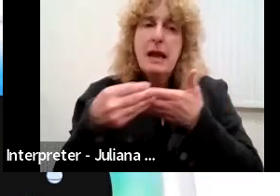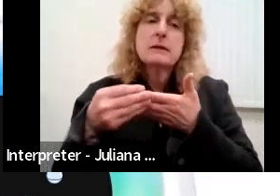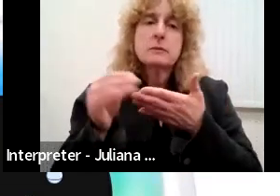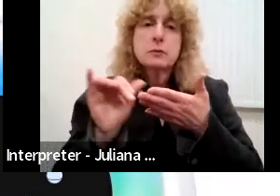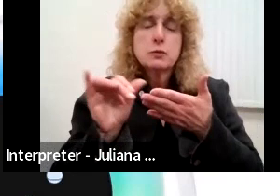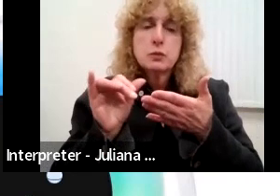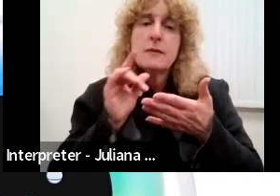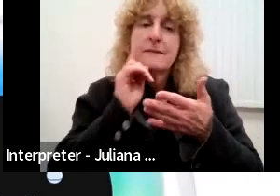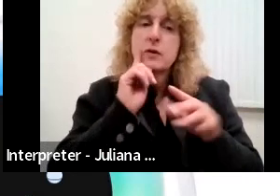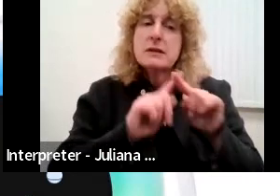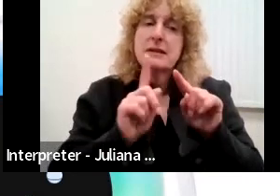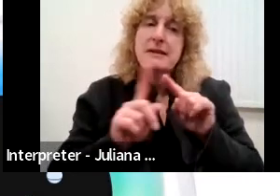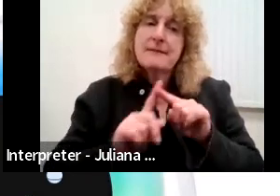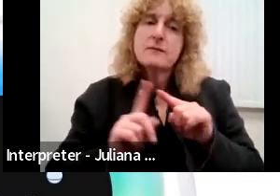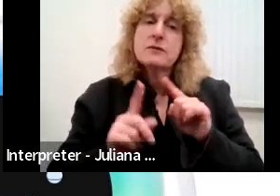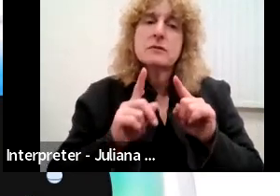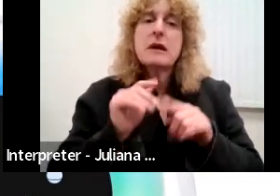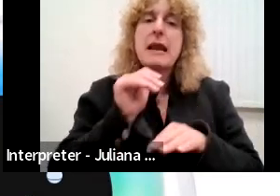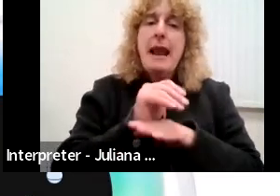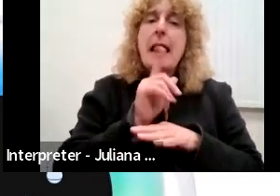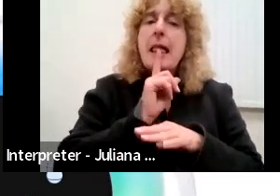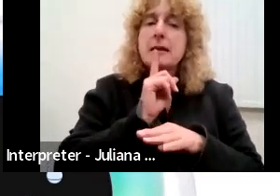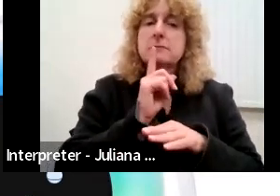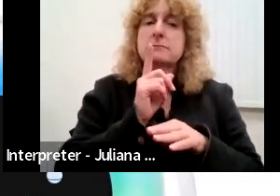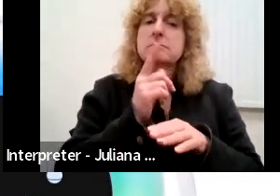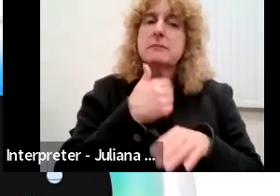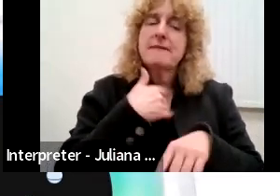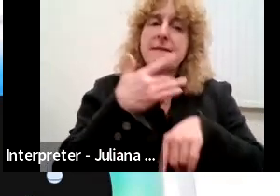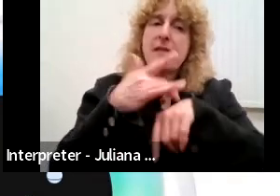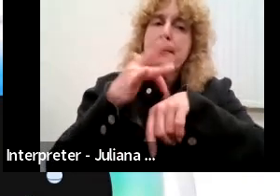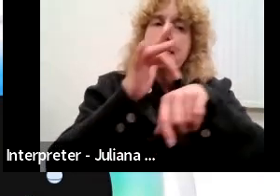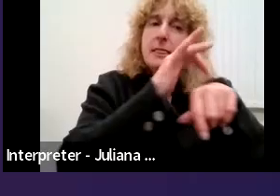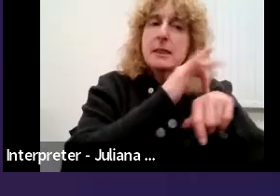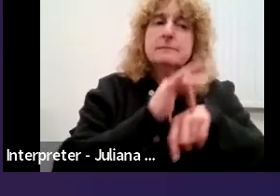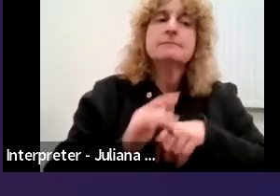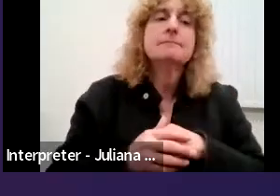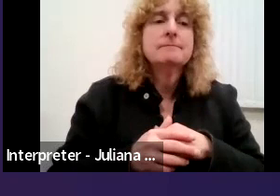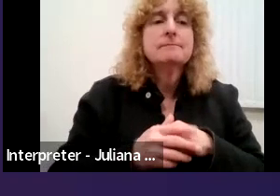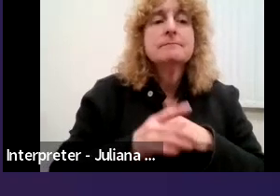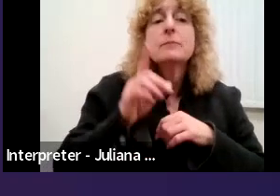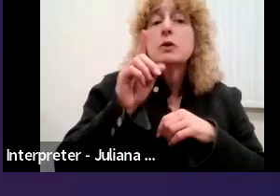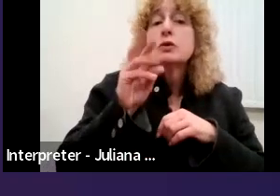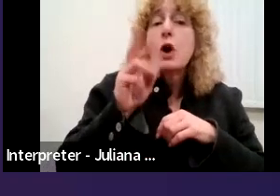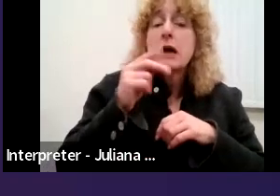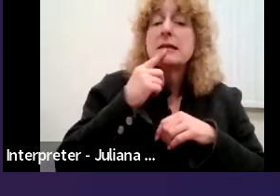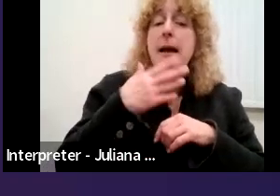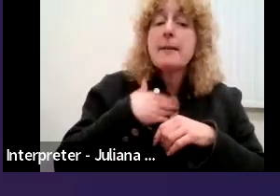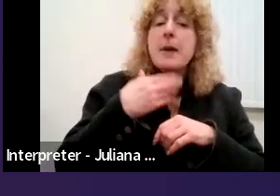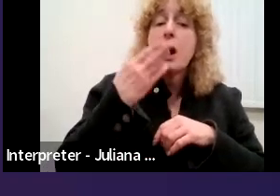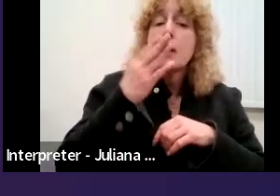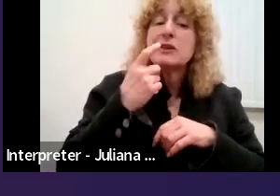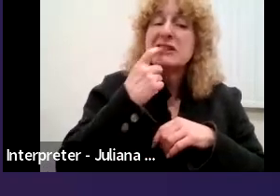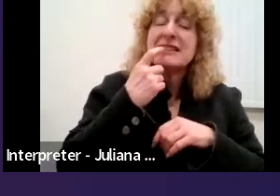for different night lights that are available. Dawn says my Bluetooth